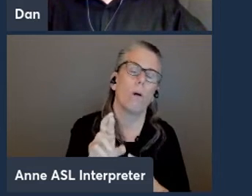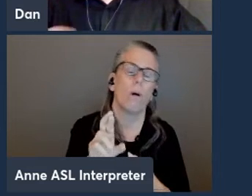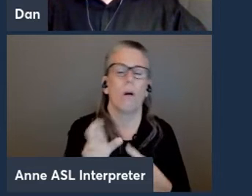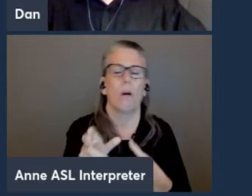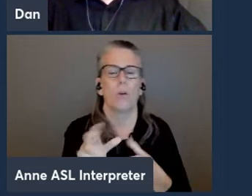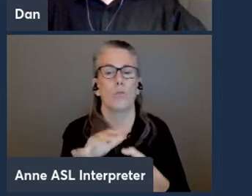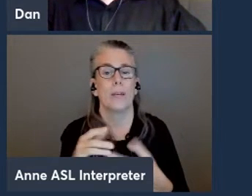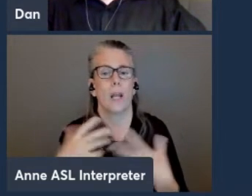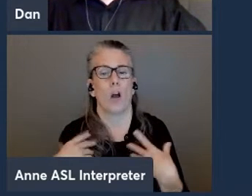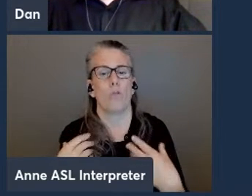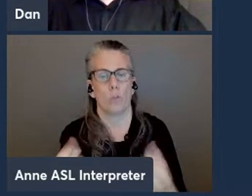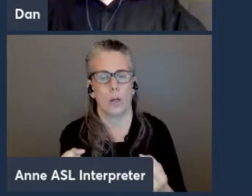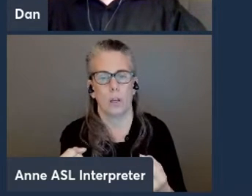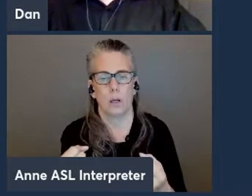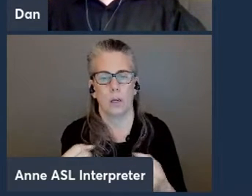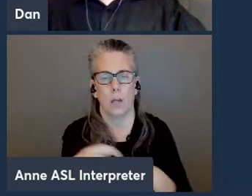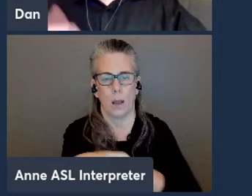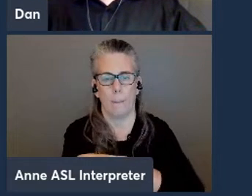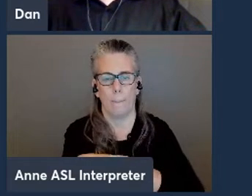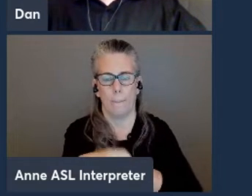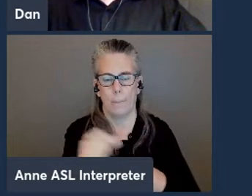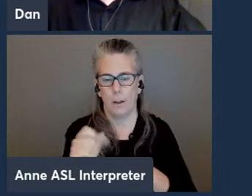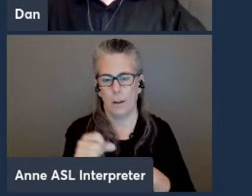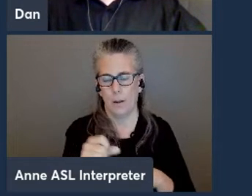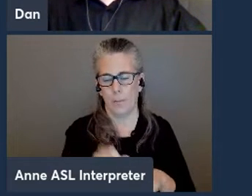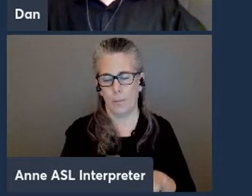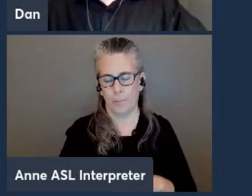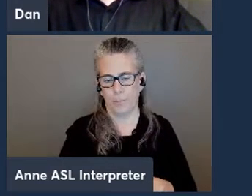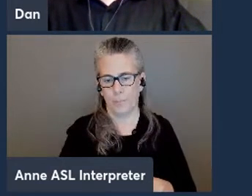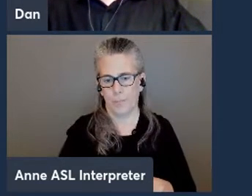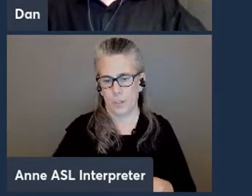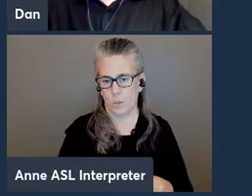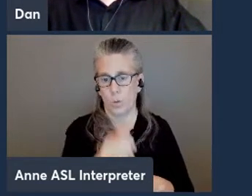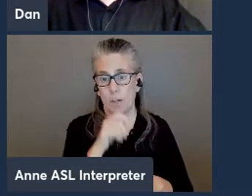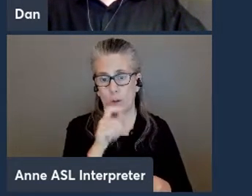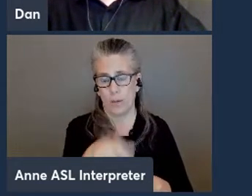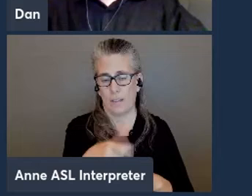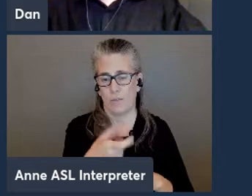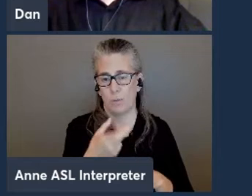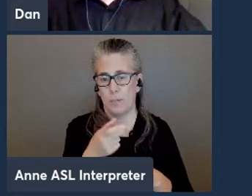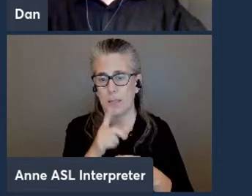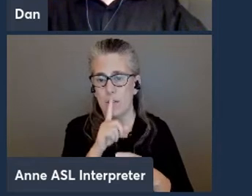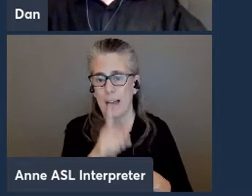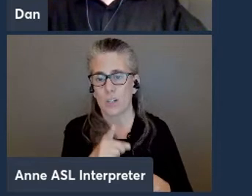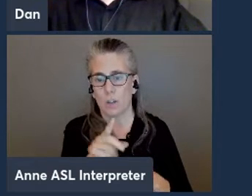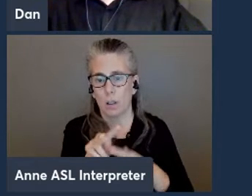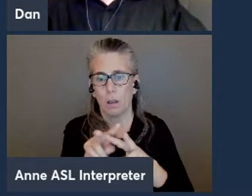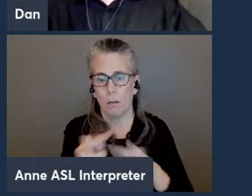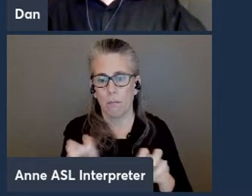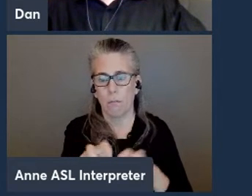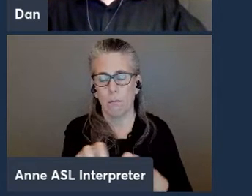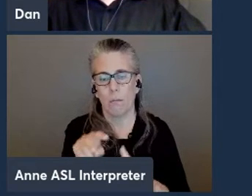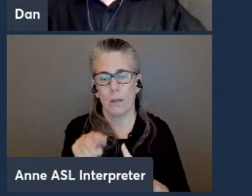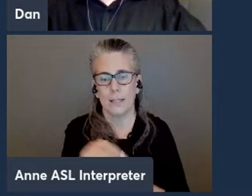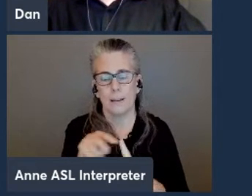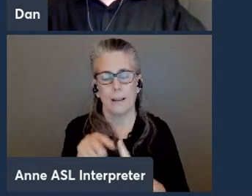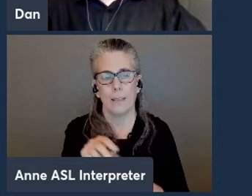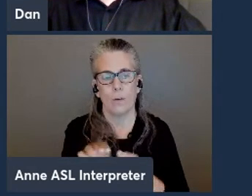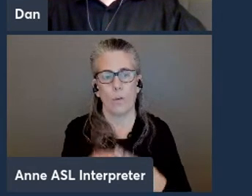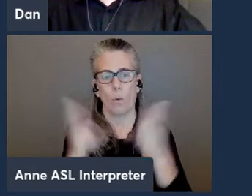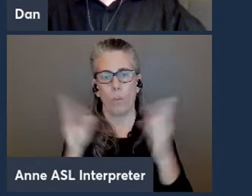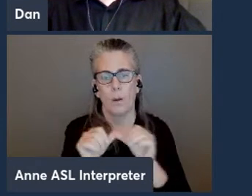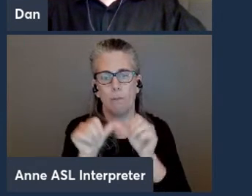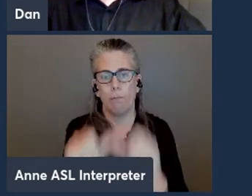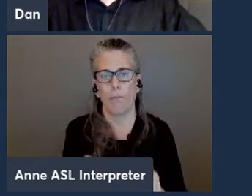really need that to be sitting active in production in order to reproduce these issues, these errors. Mm-hmm. So that could actually be part of my